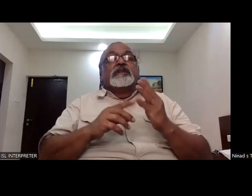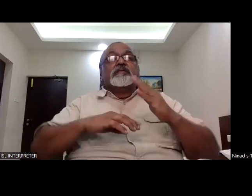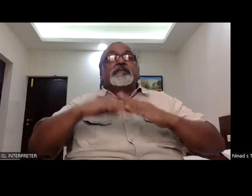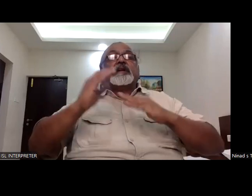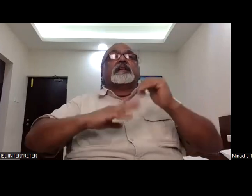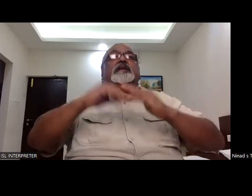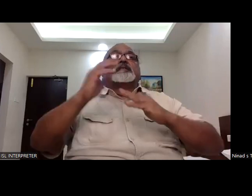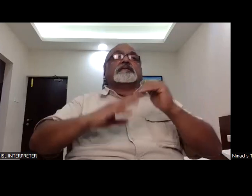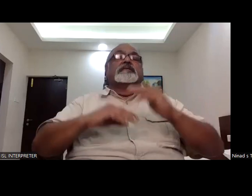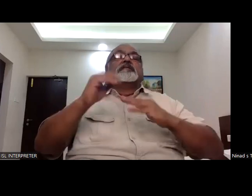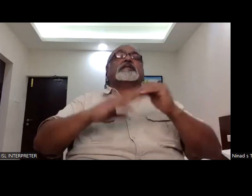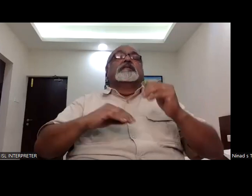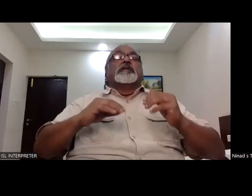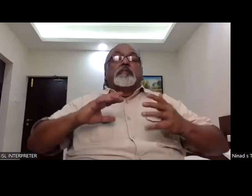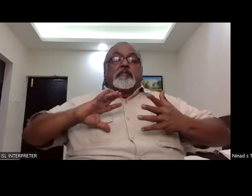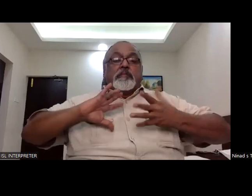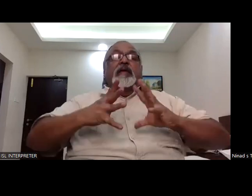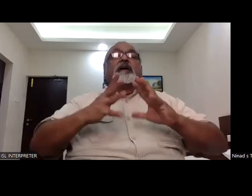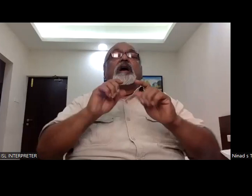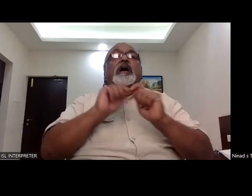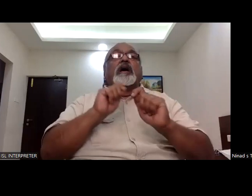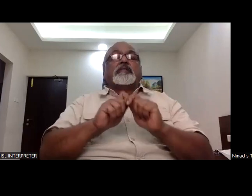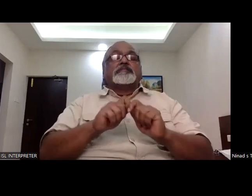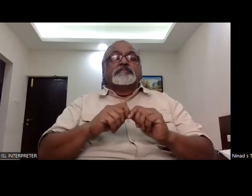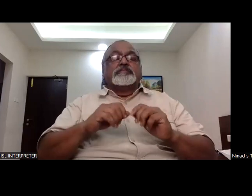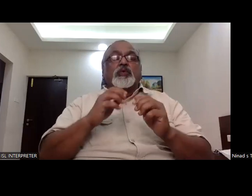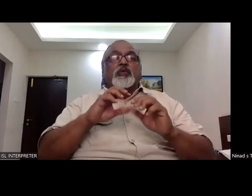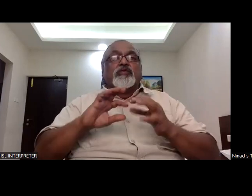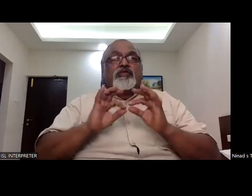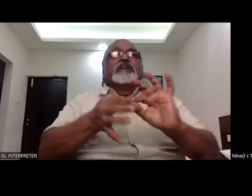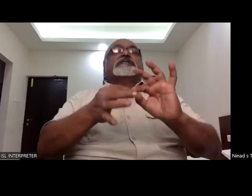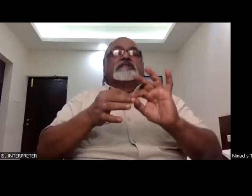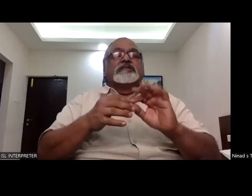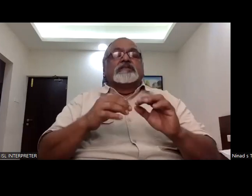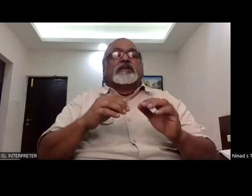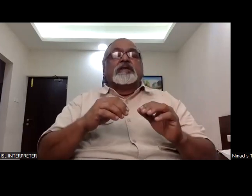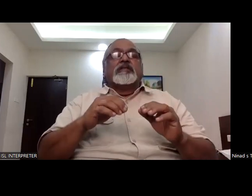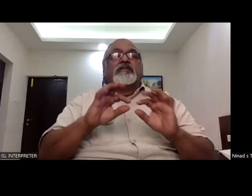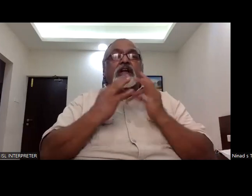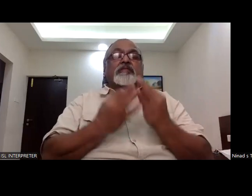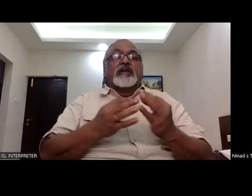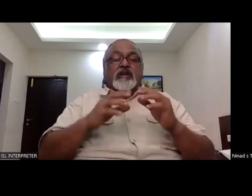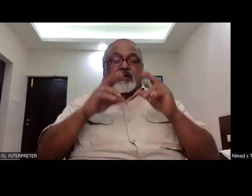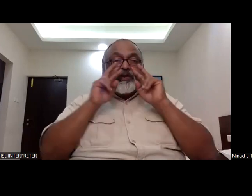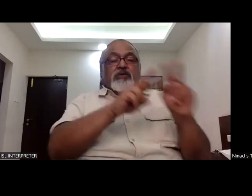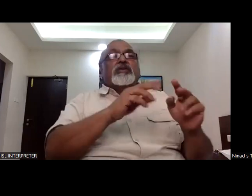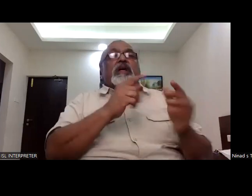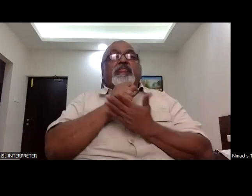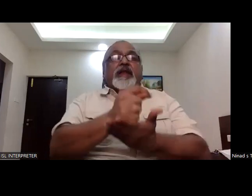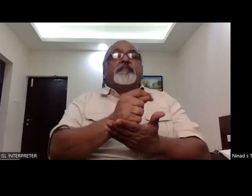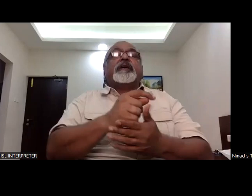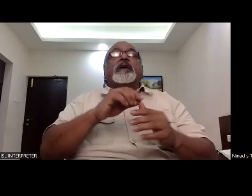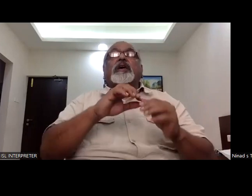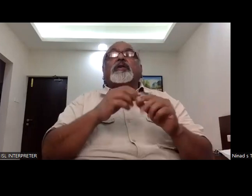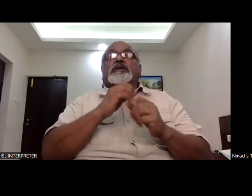constructive stage, or a constructive action stage, where the family actually deals with it and go for therapies and interventions